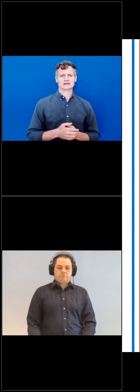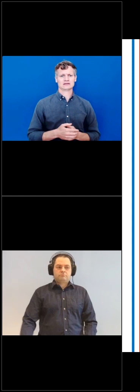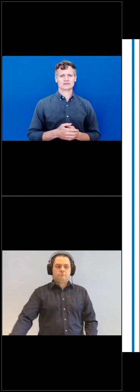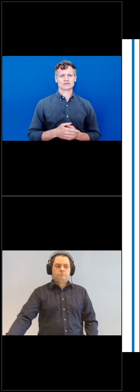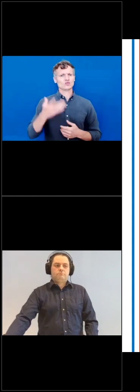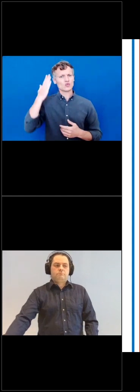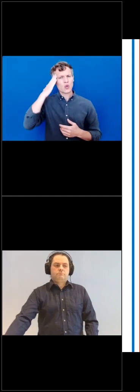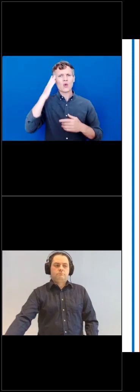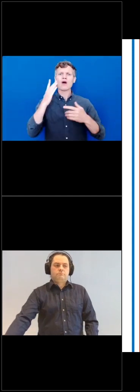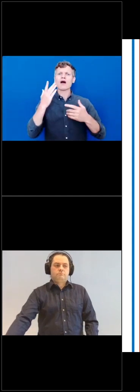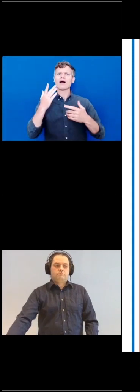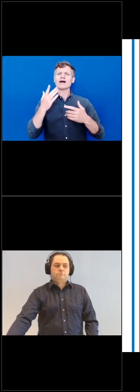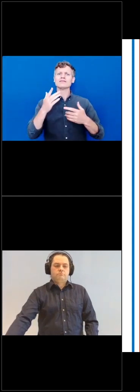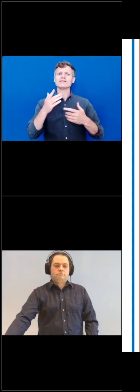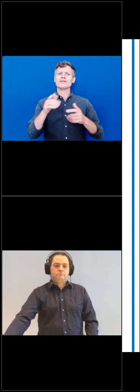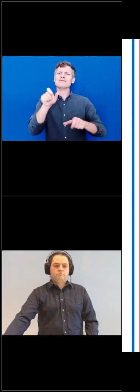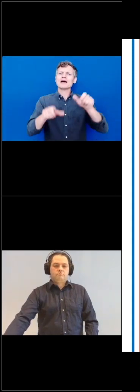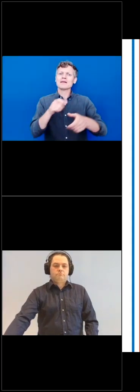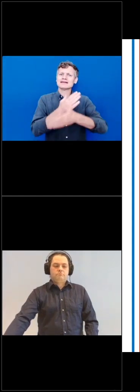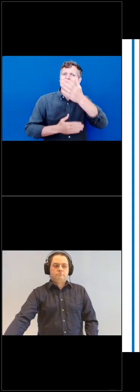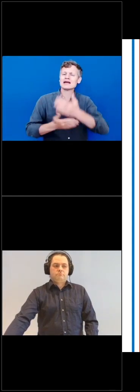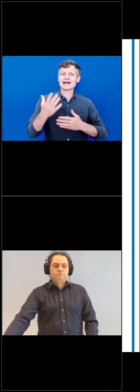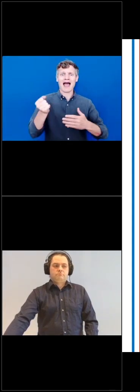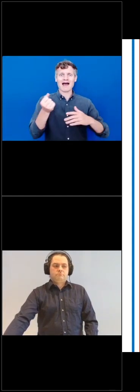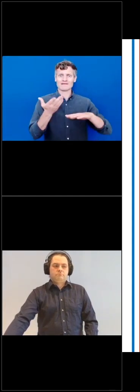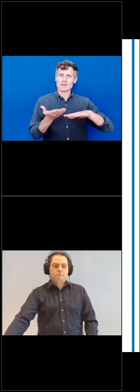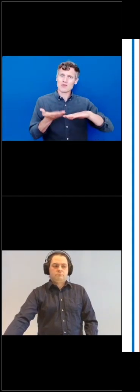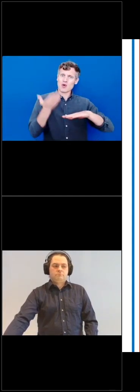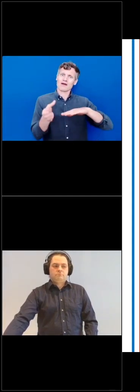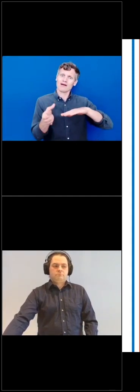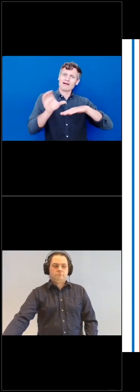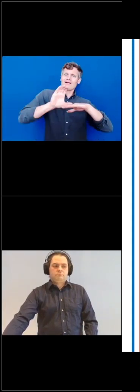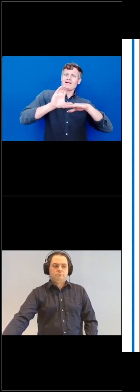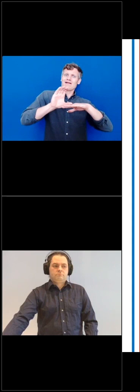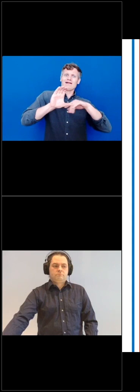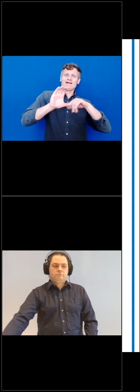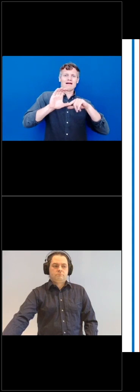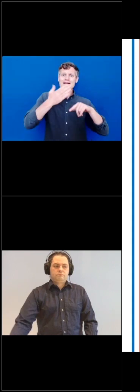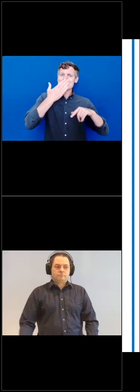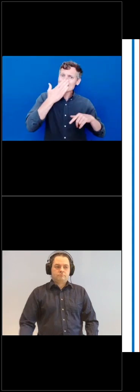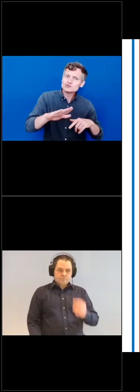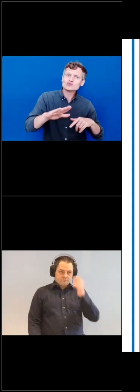disabilities might face within this COVID situation, such as the negative association of persons with